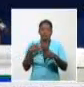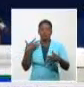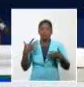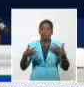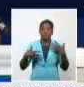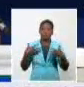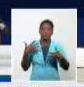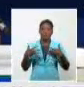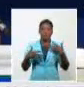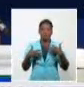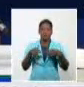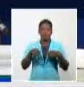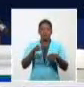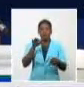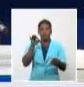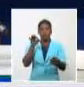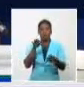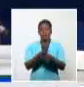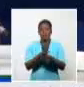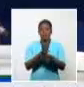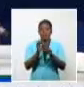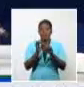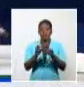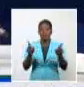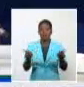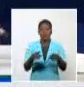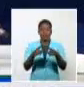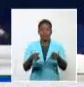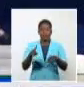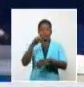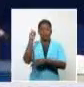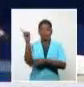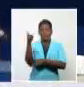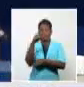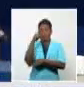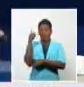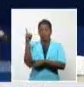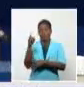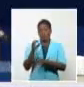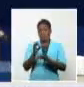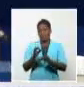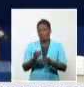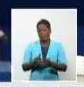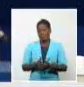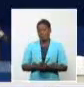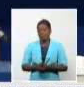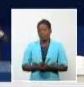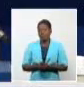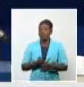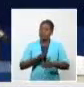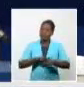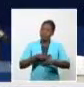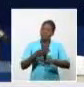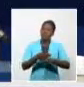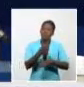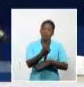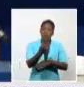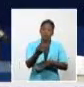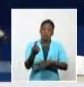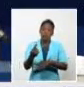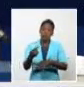because today is a day that for all Cubans and all workers is a day of